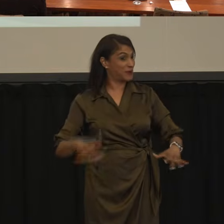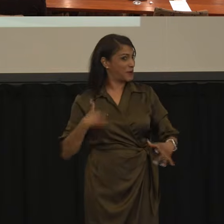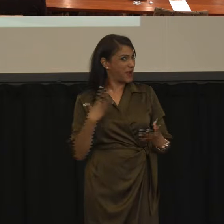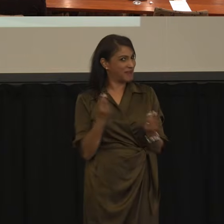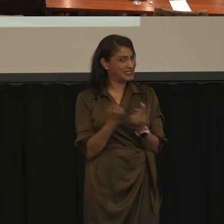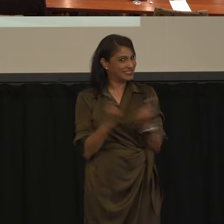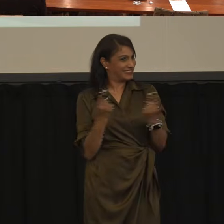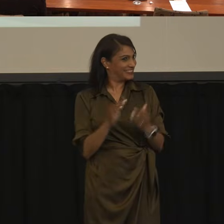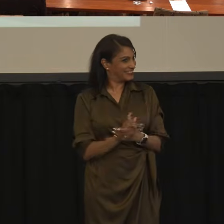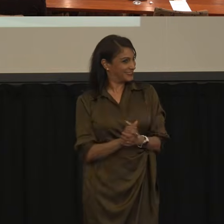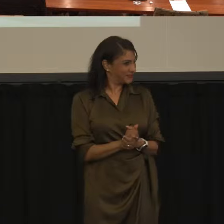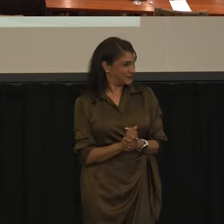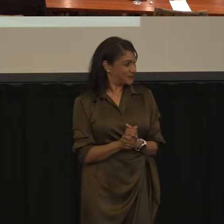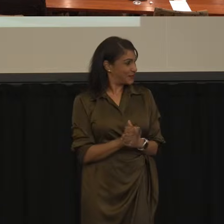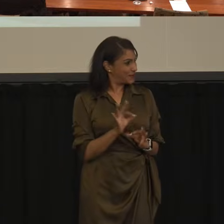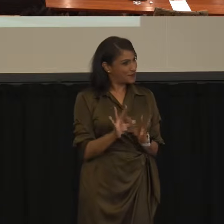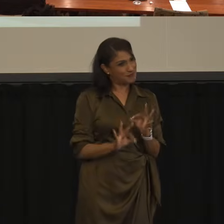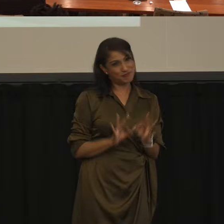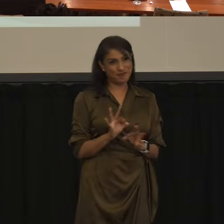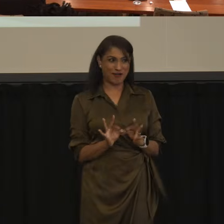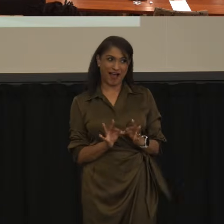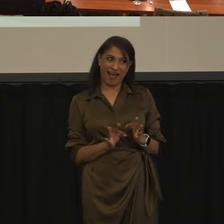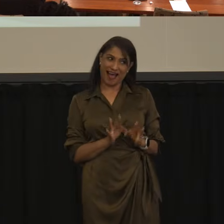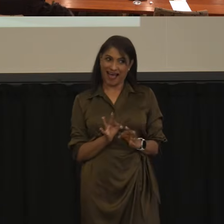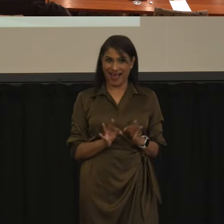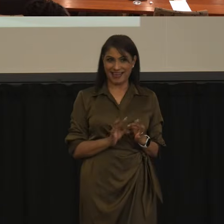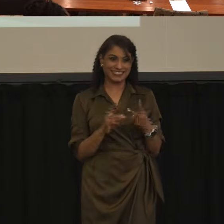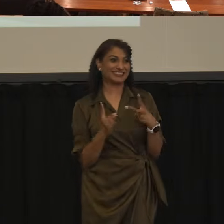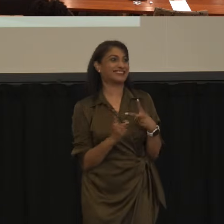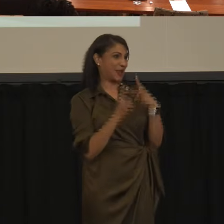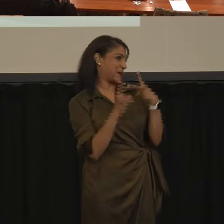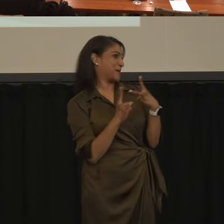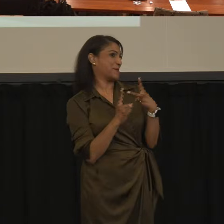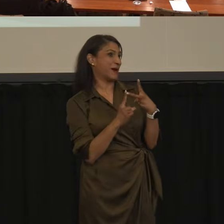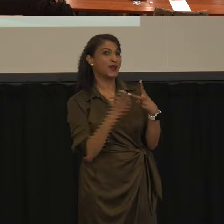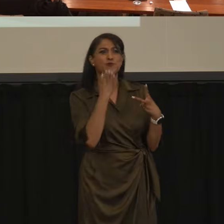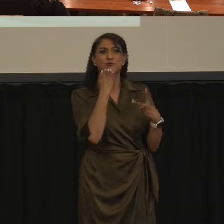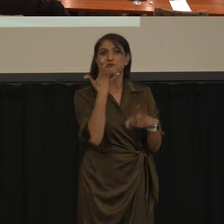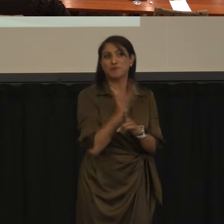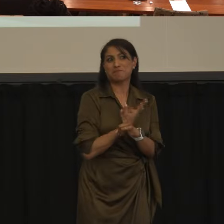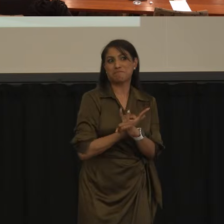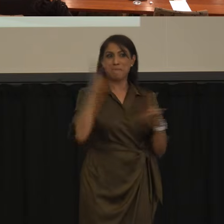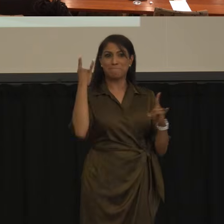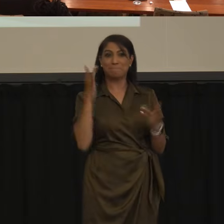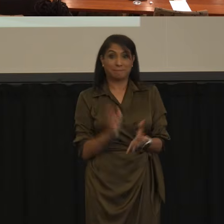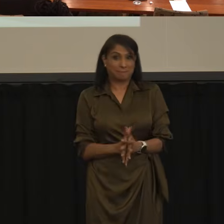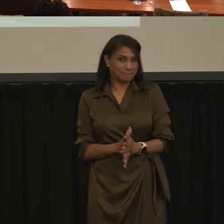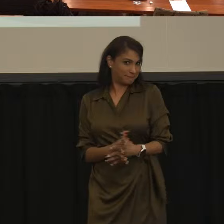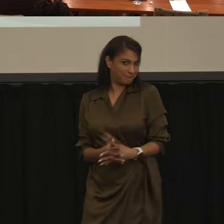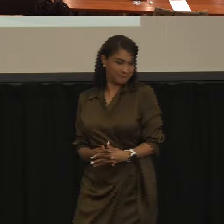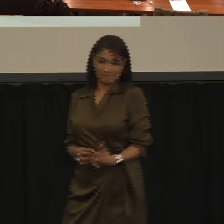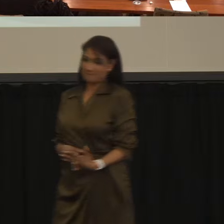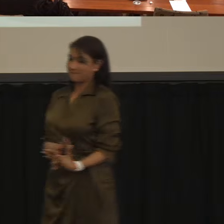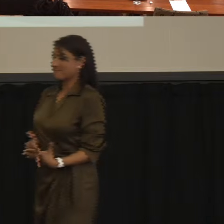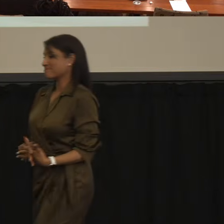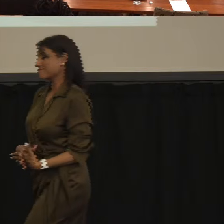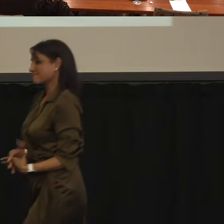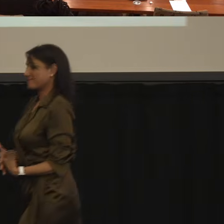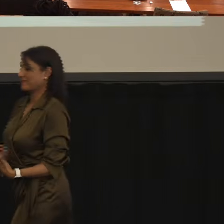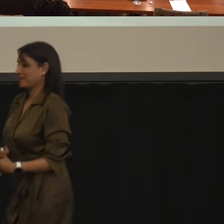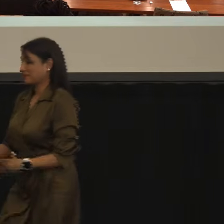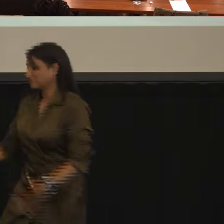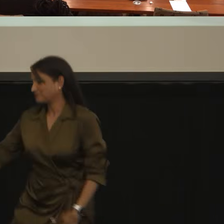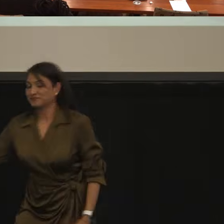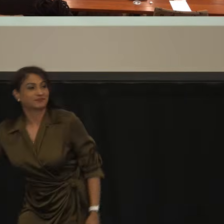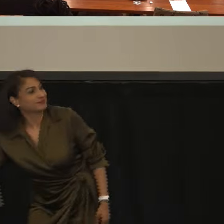just share what we want to share. But before we get to that, I just want to give maybe share a prize giving